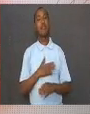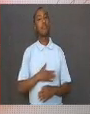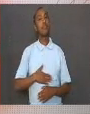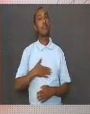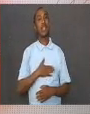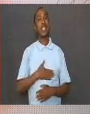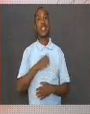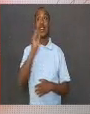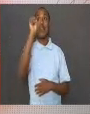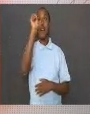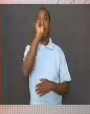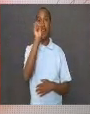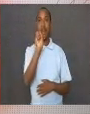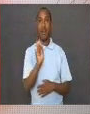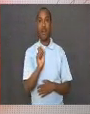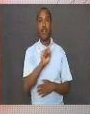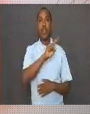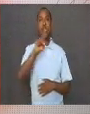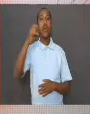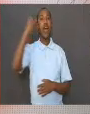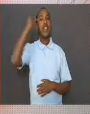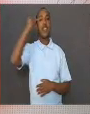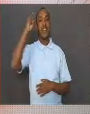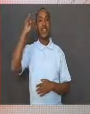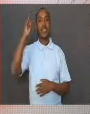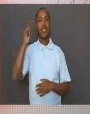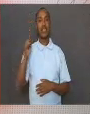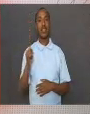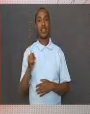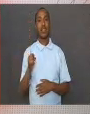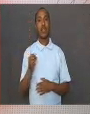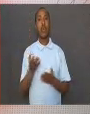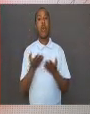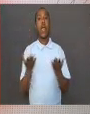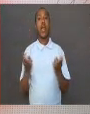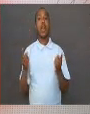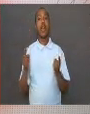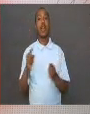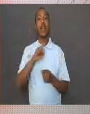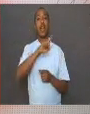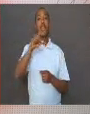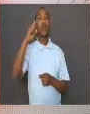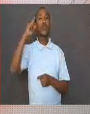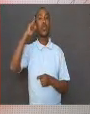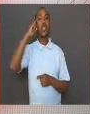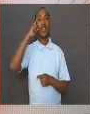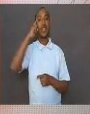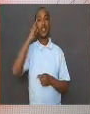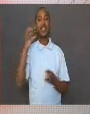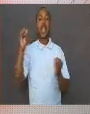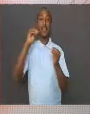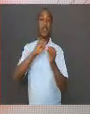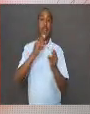Then, please write down your ideas for where you think